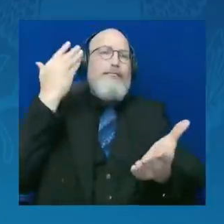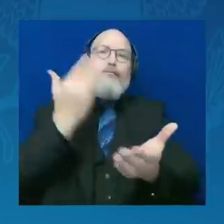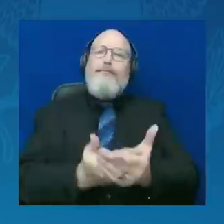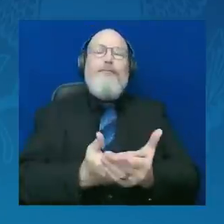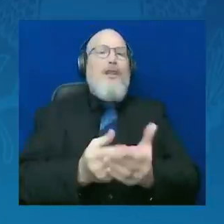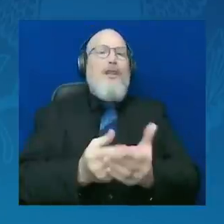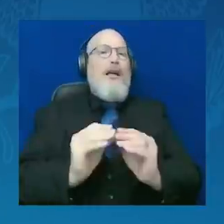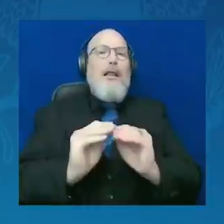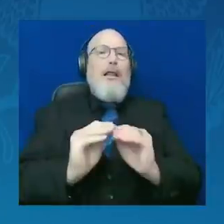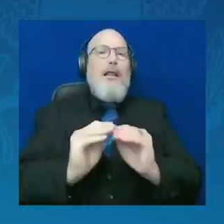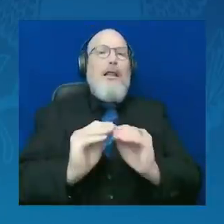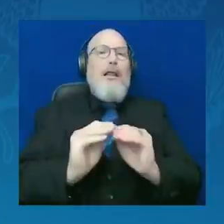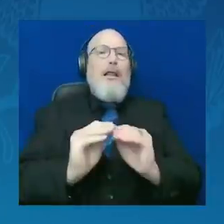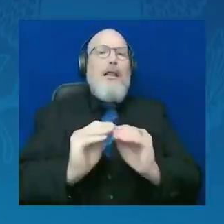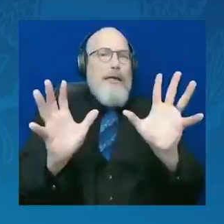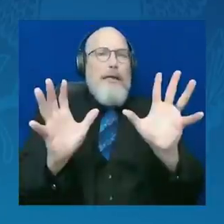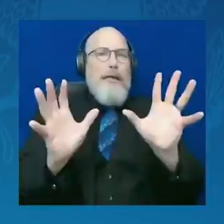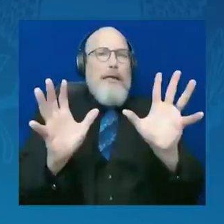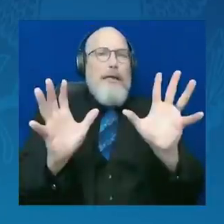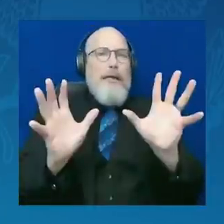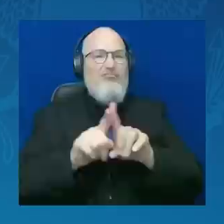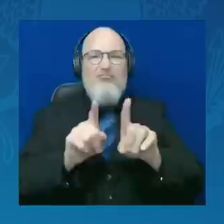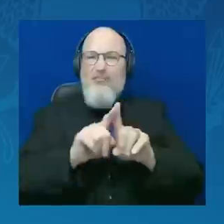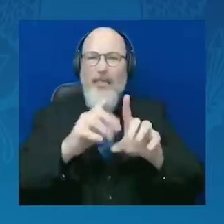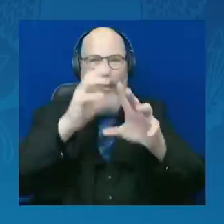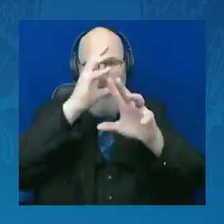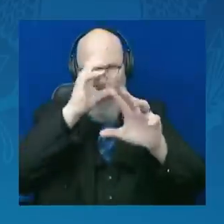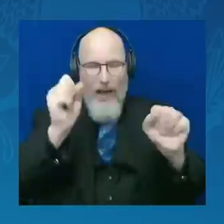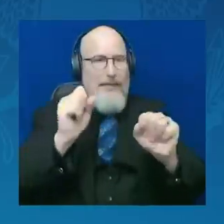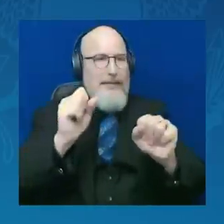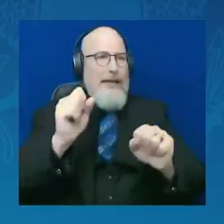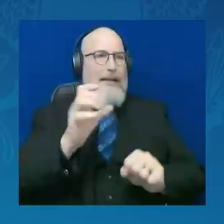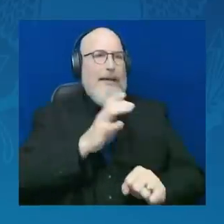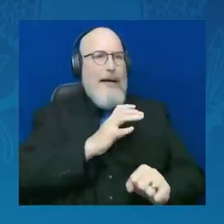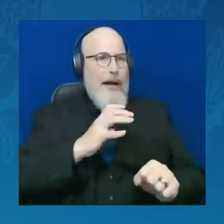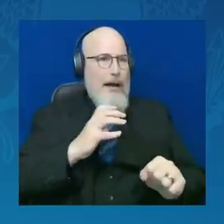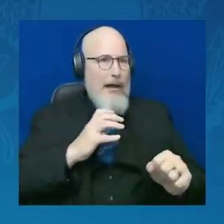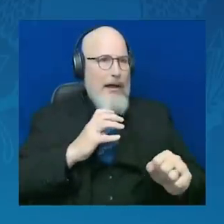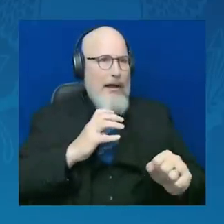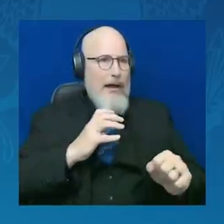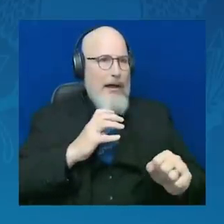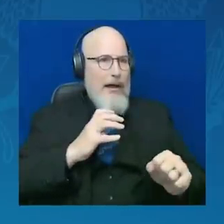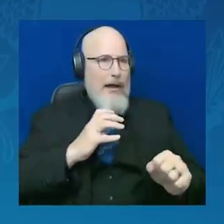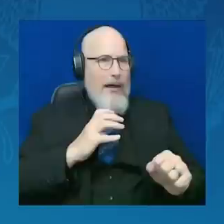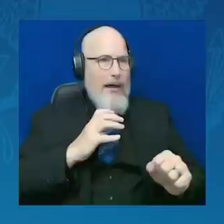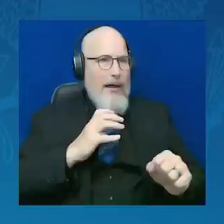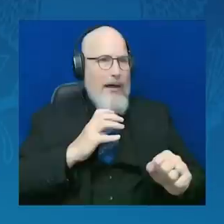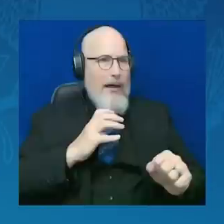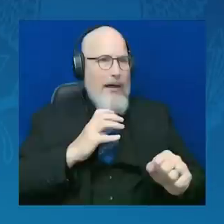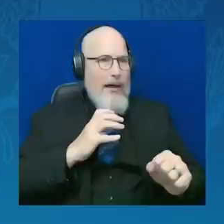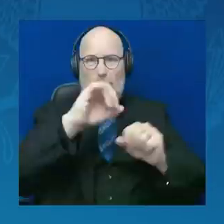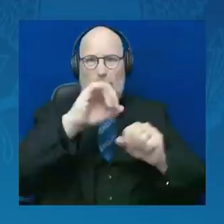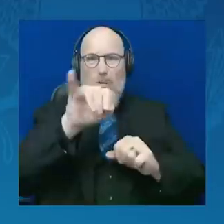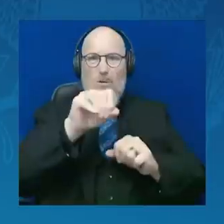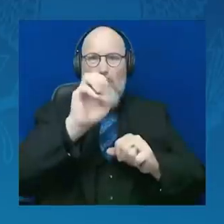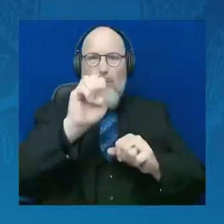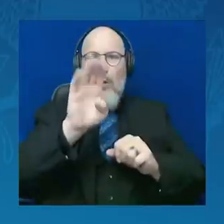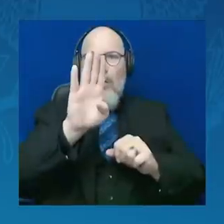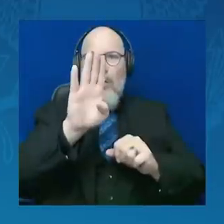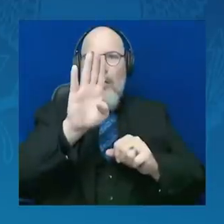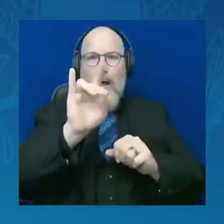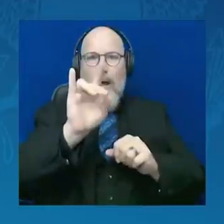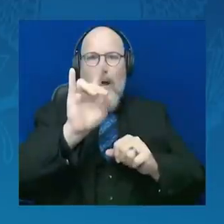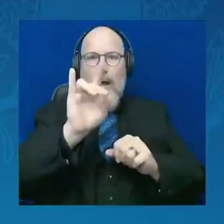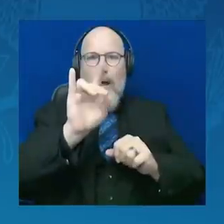the presence of all the representatives of Mr. President Joe Biden's administration here recently on our soil.